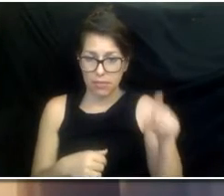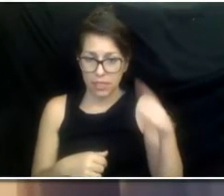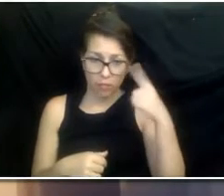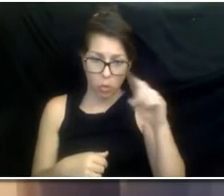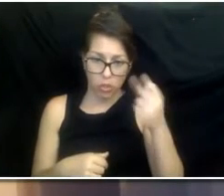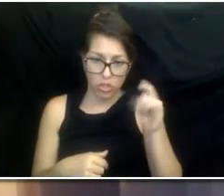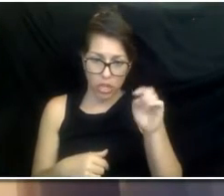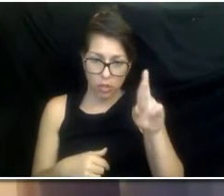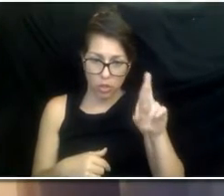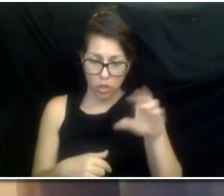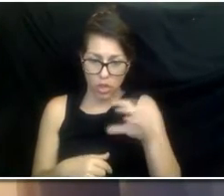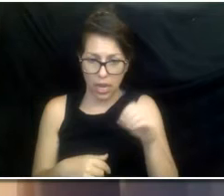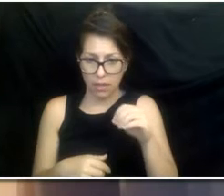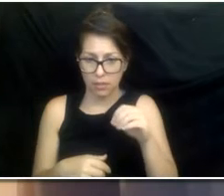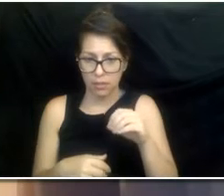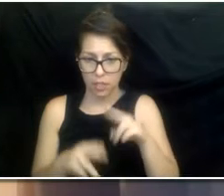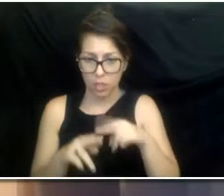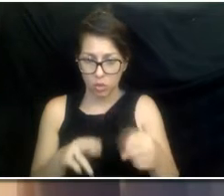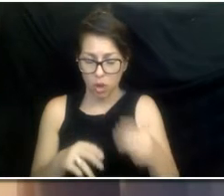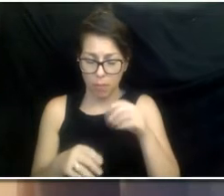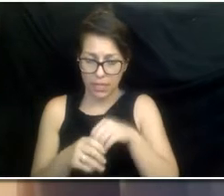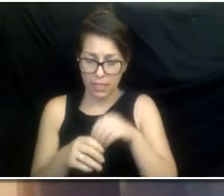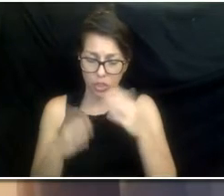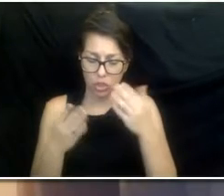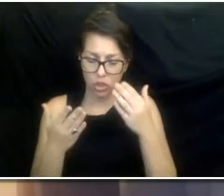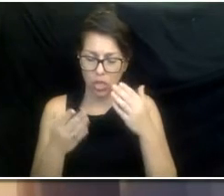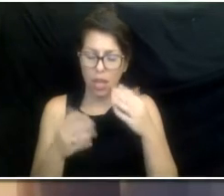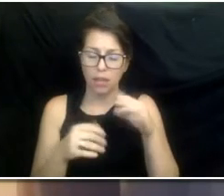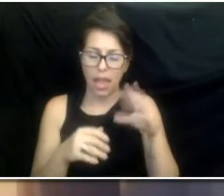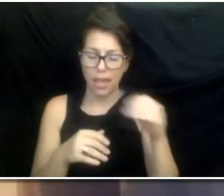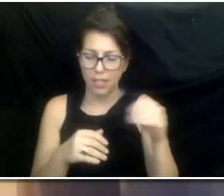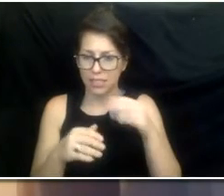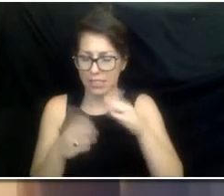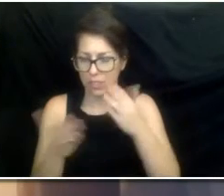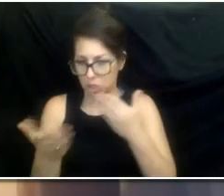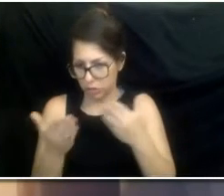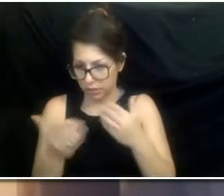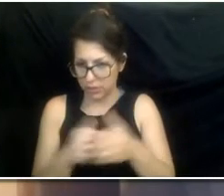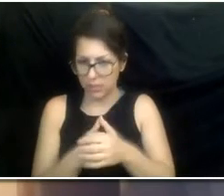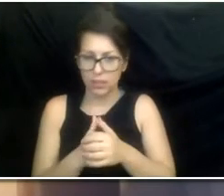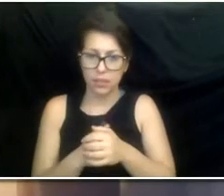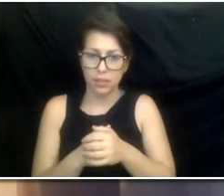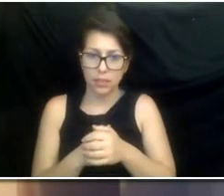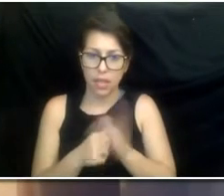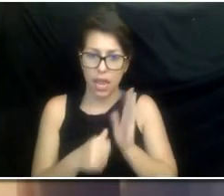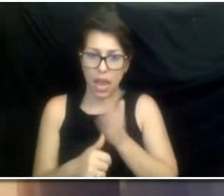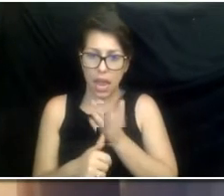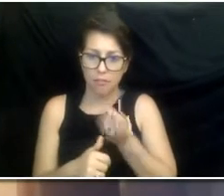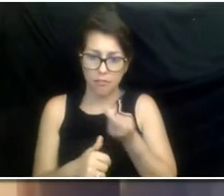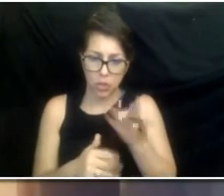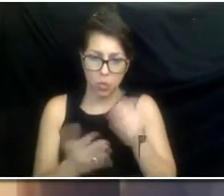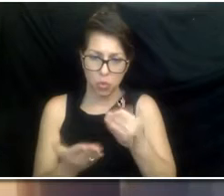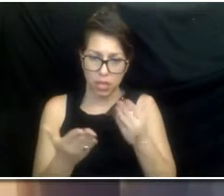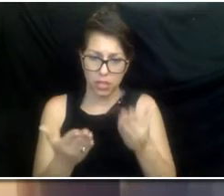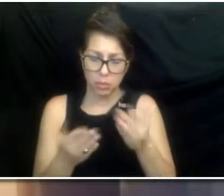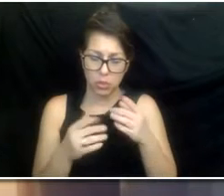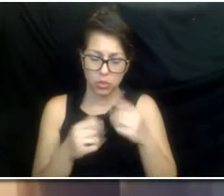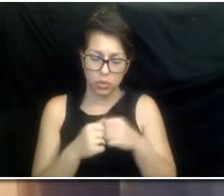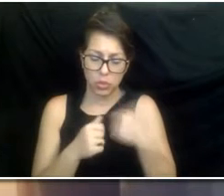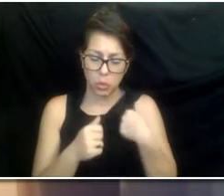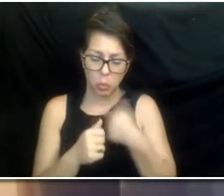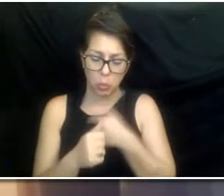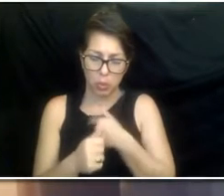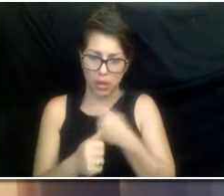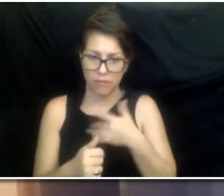now and that's we are open um while some prr programs and sites are physically closed safe Horizon